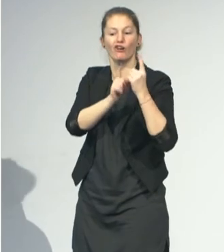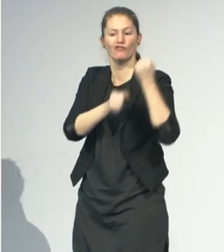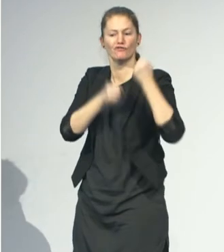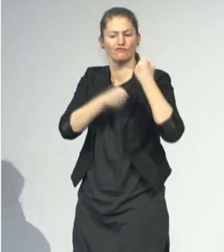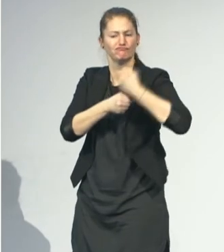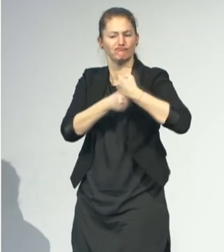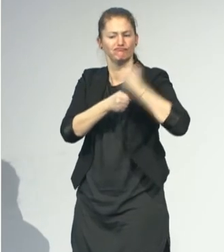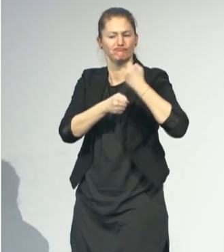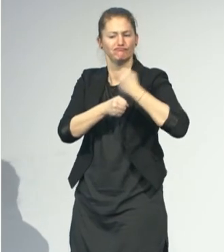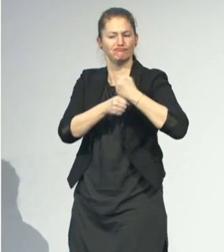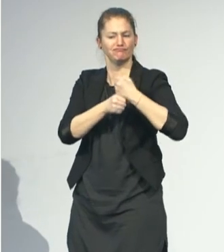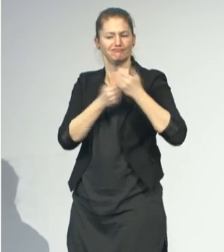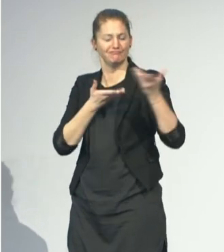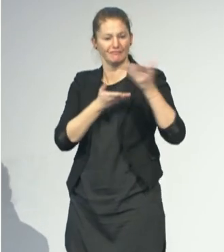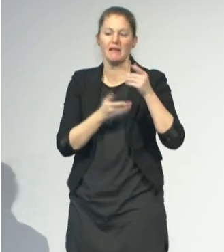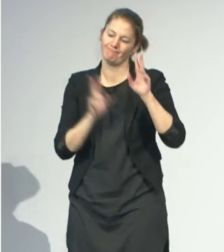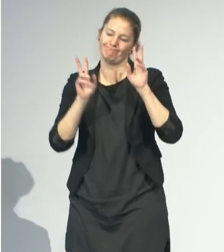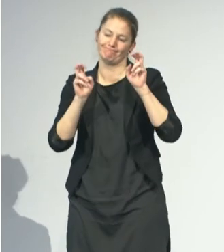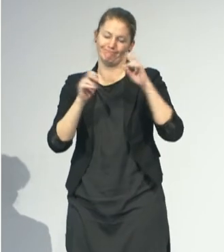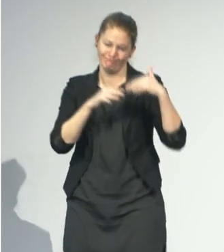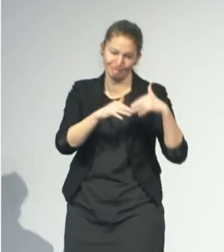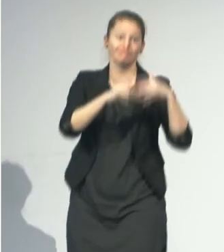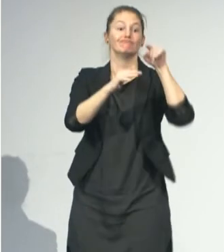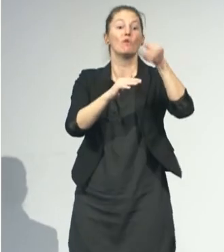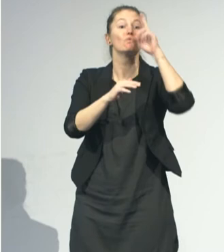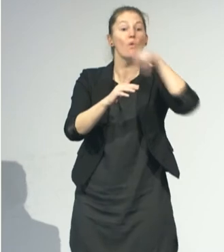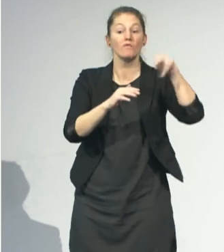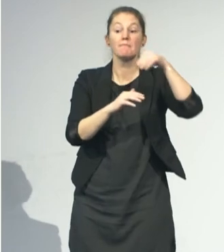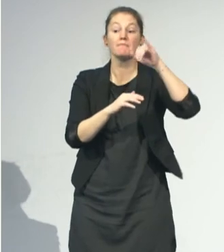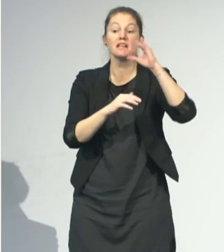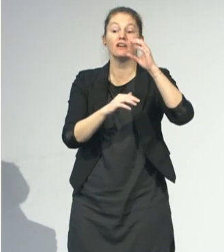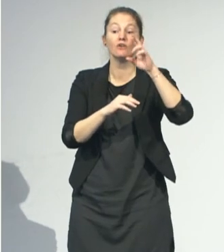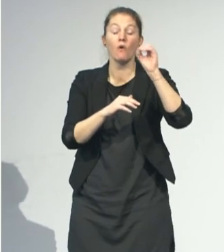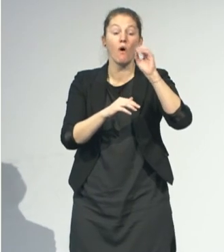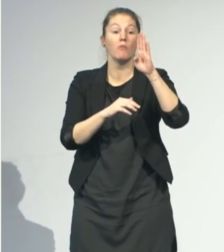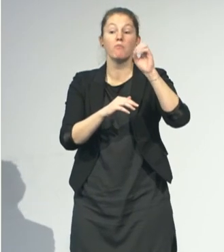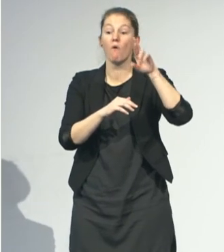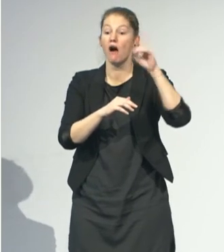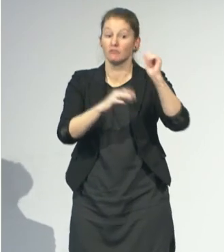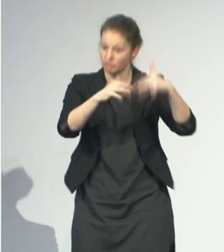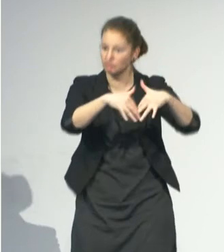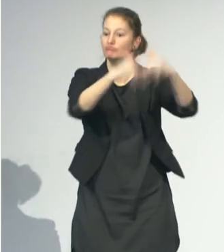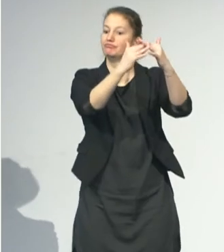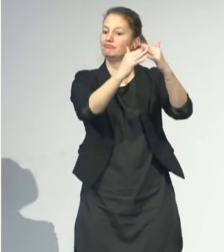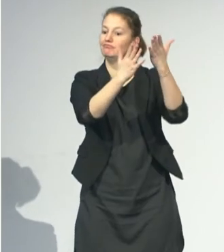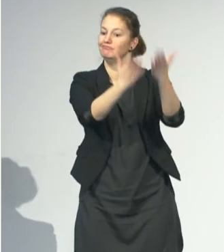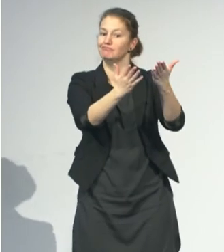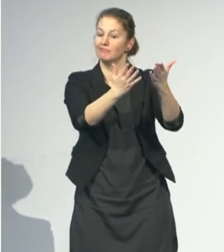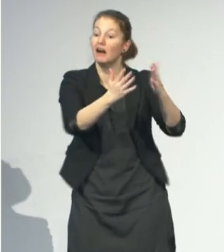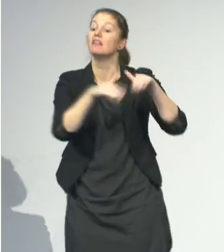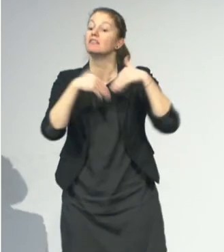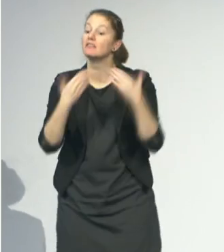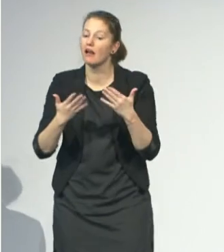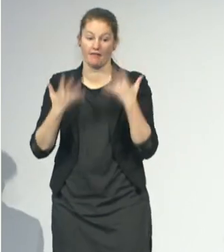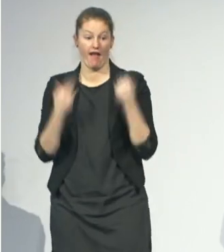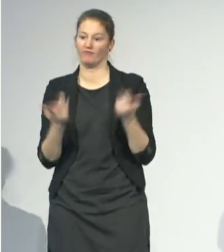So we're working in partnership. We've also undergone and just about finished a research project into our work. Suddenly people were